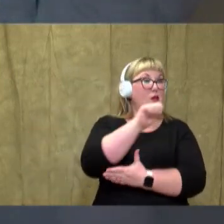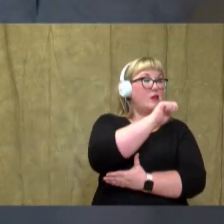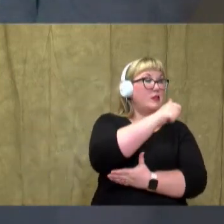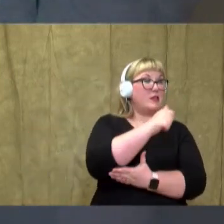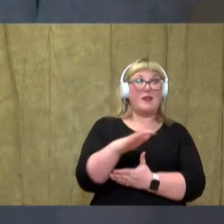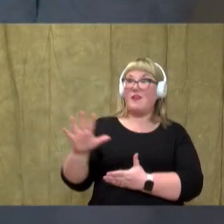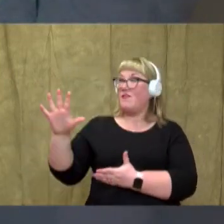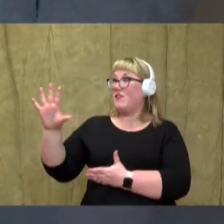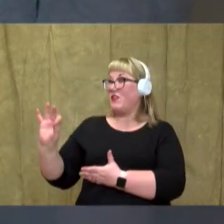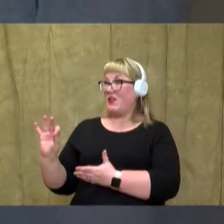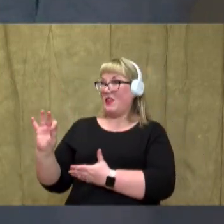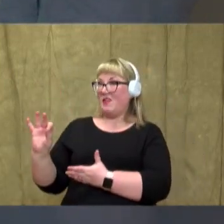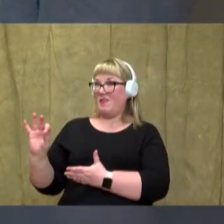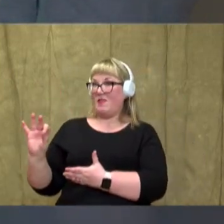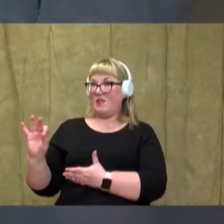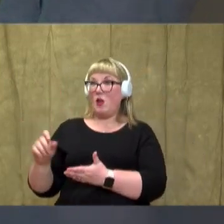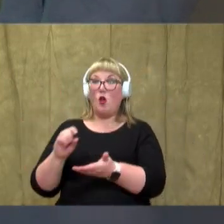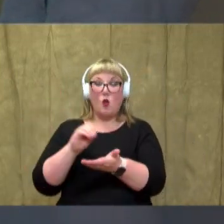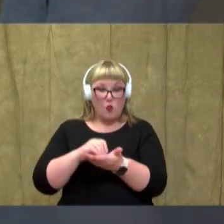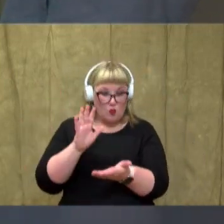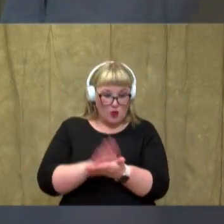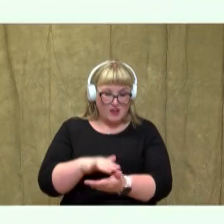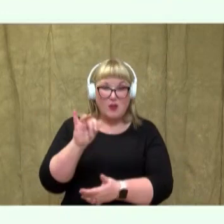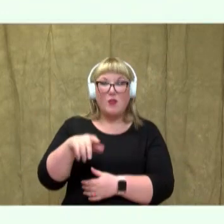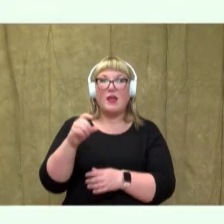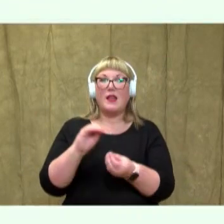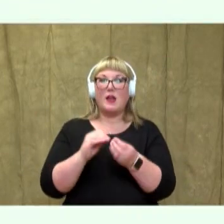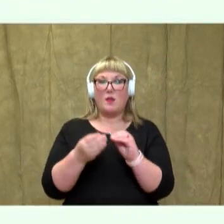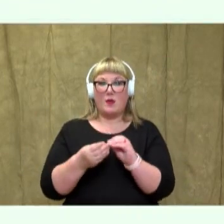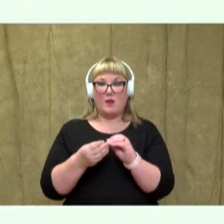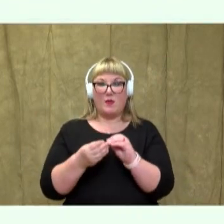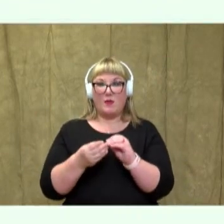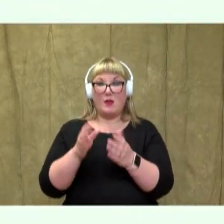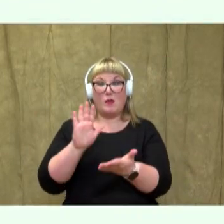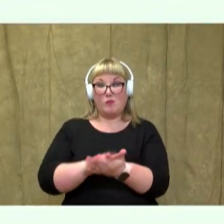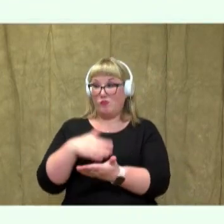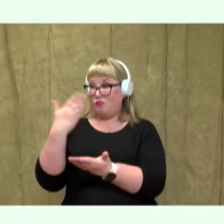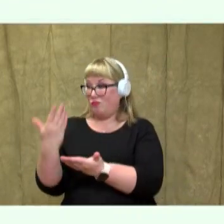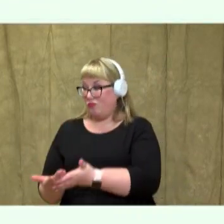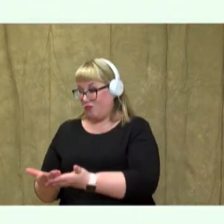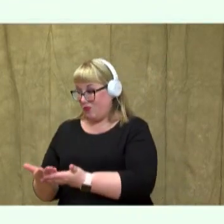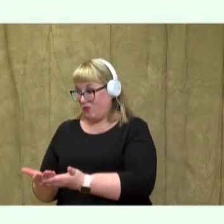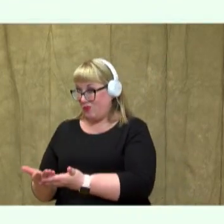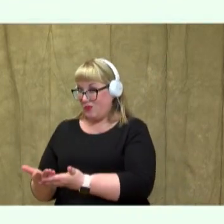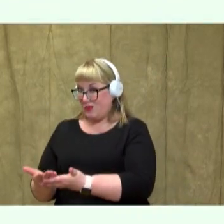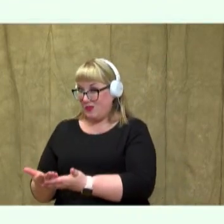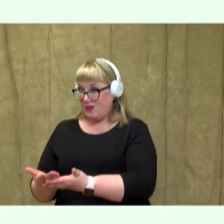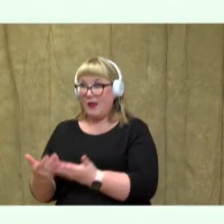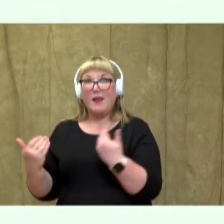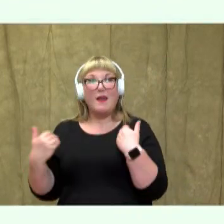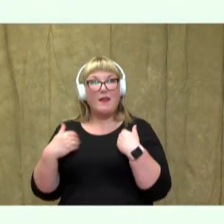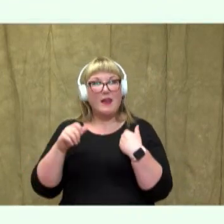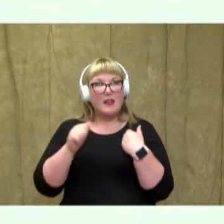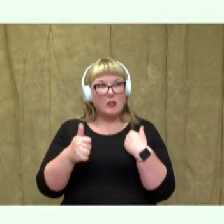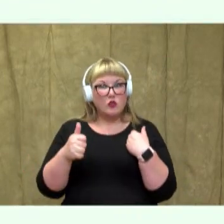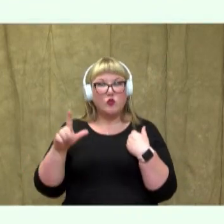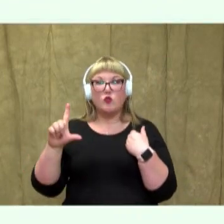and 59. Write down your number. Flip the game card over. I have